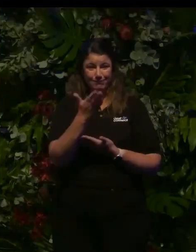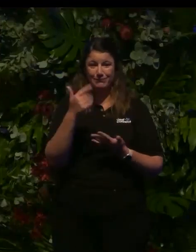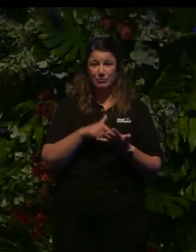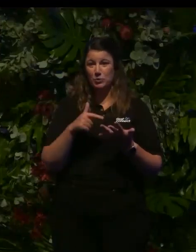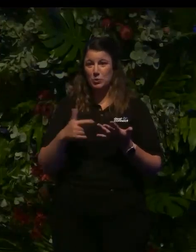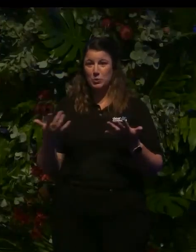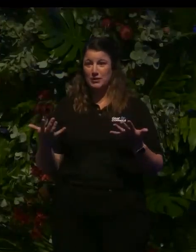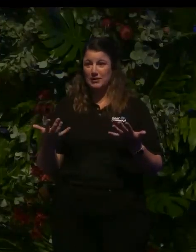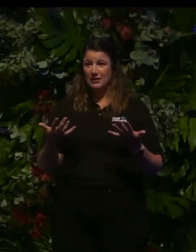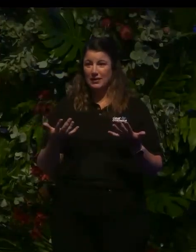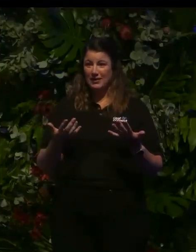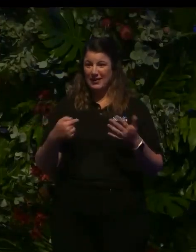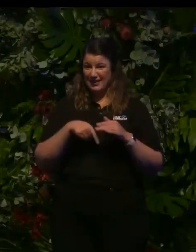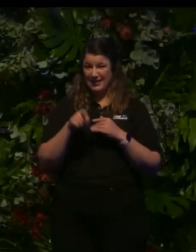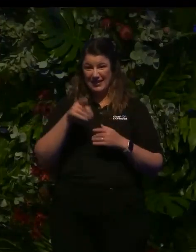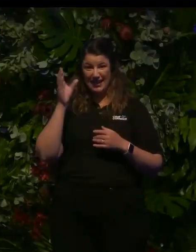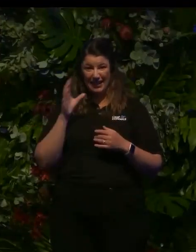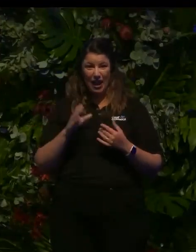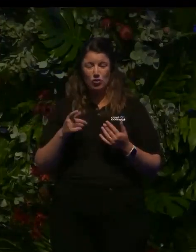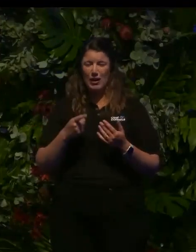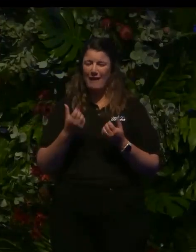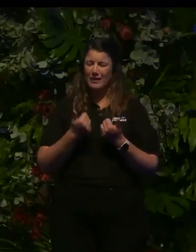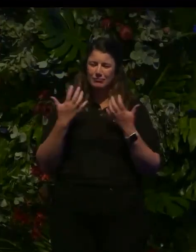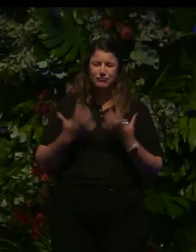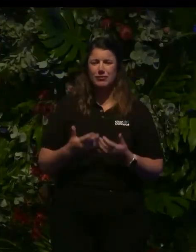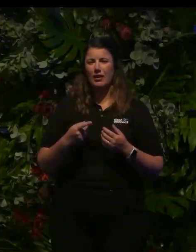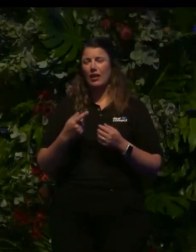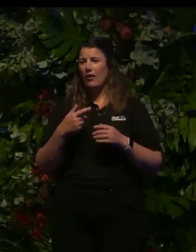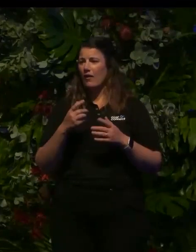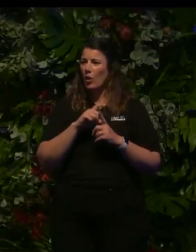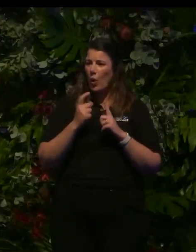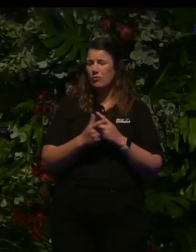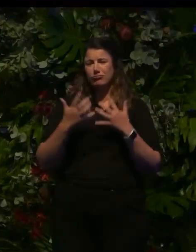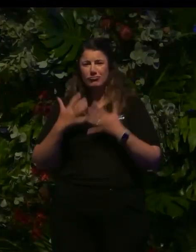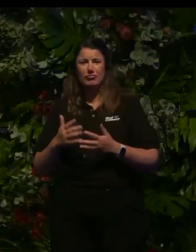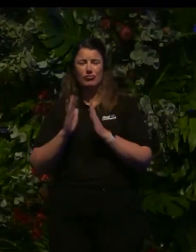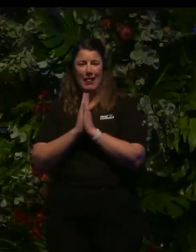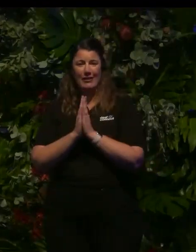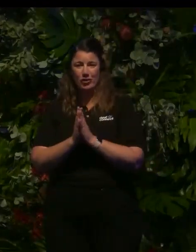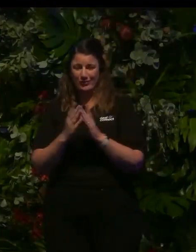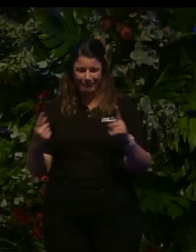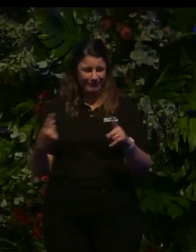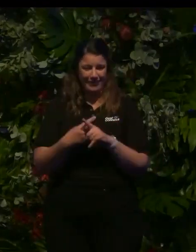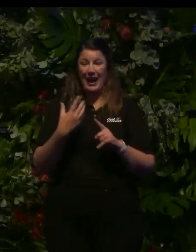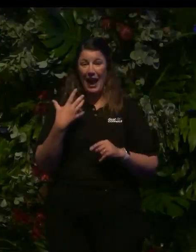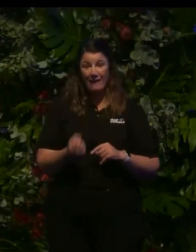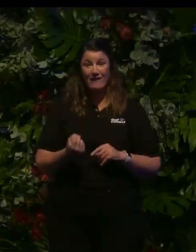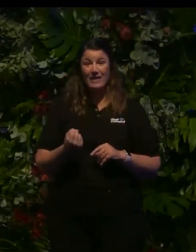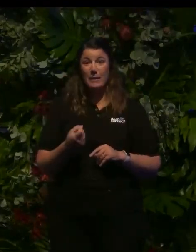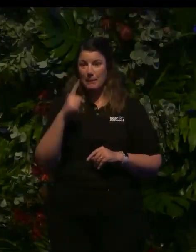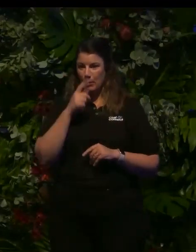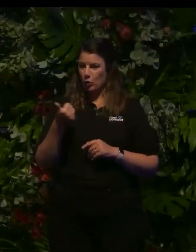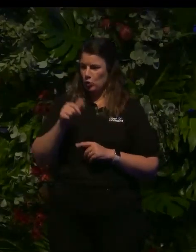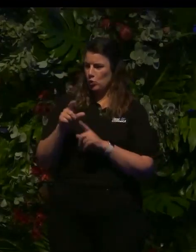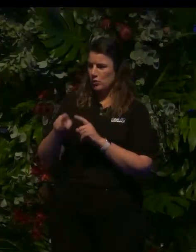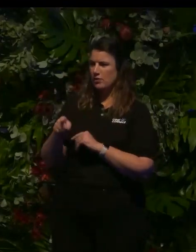when you're in a country that is so rich in culture and religion. And our biggest problem back at home is our people are using